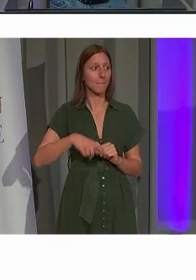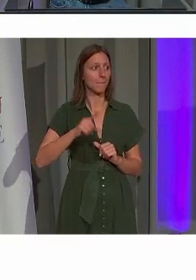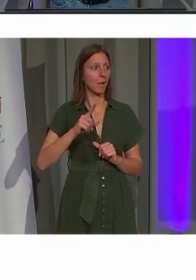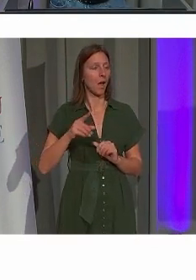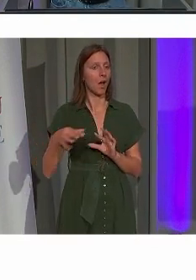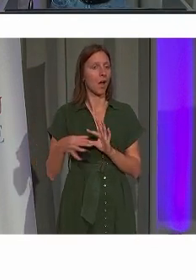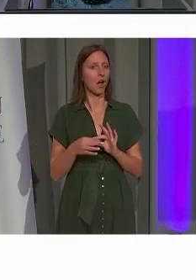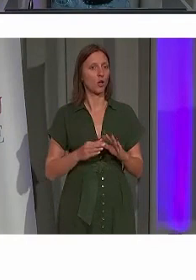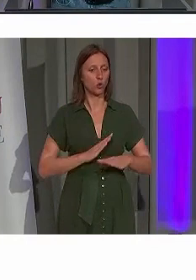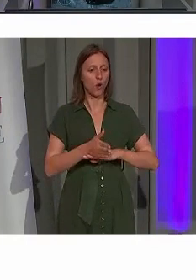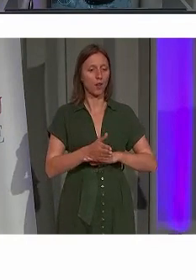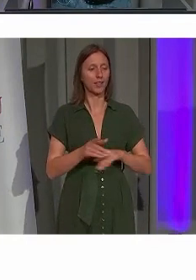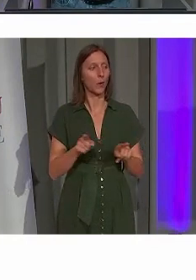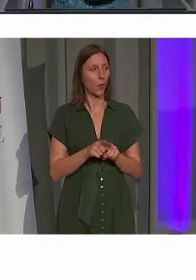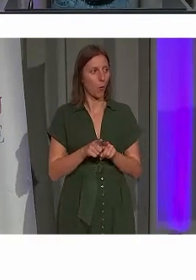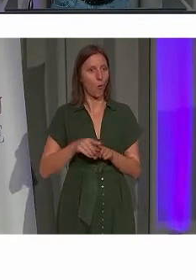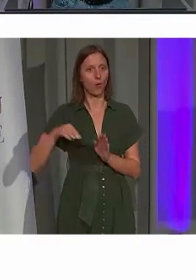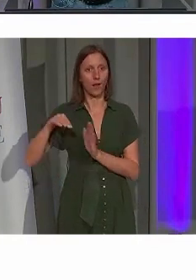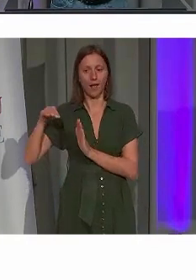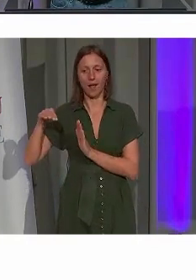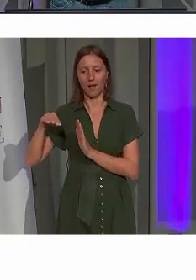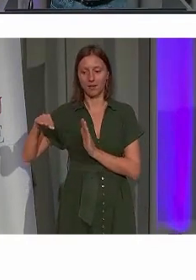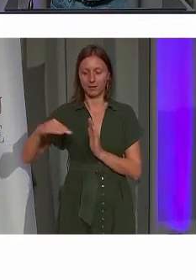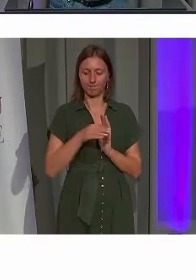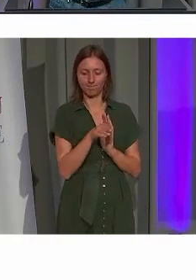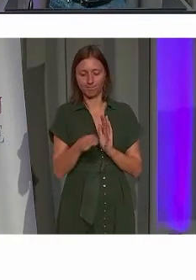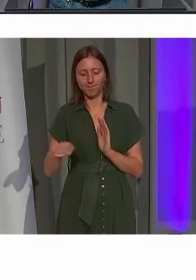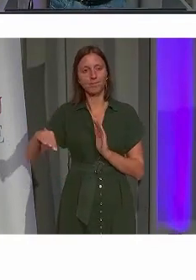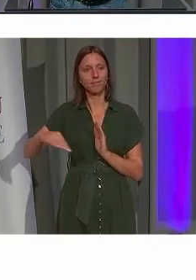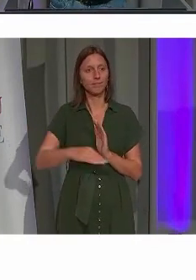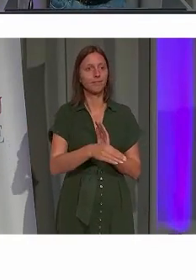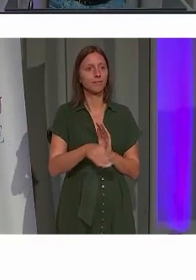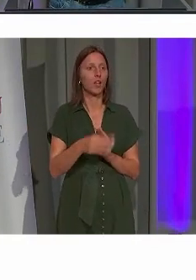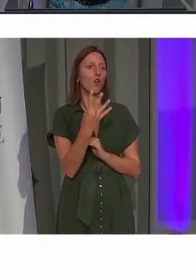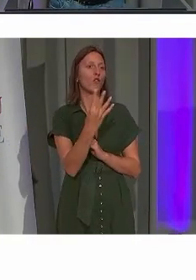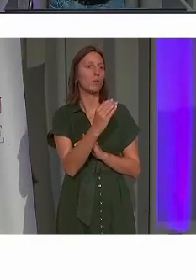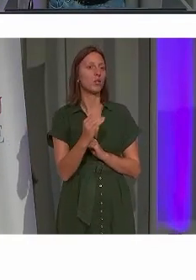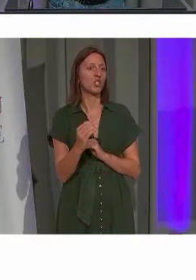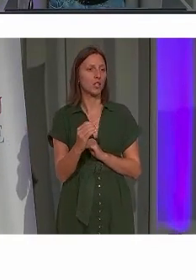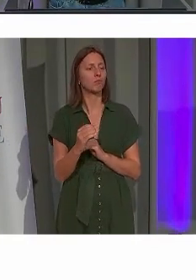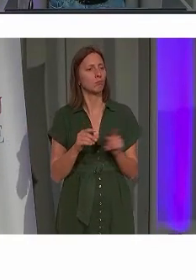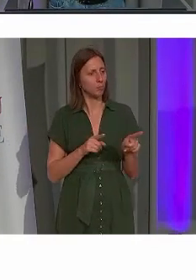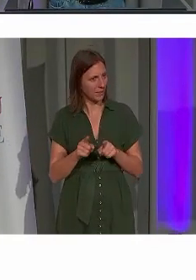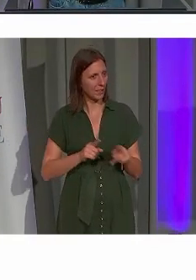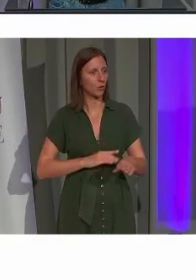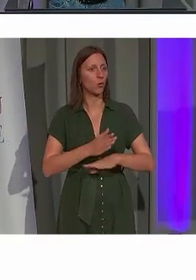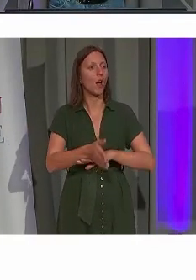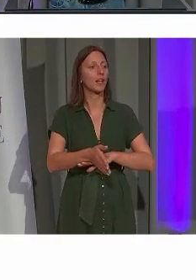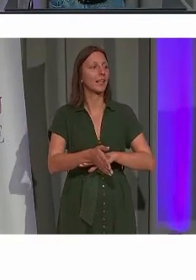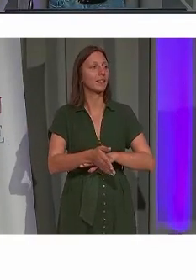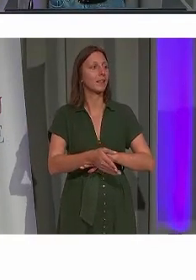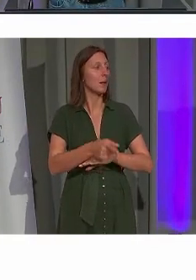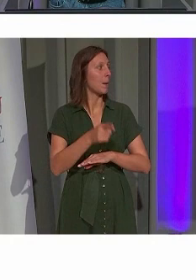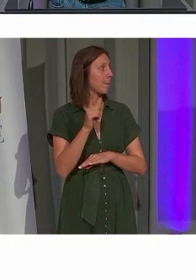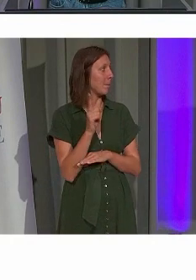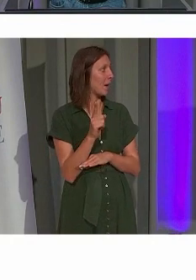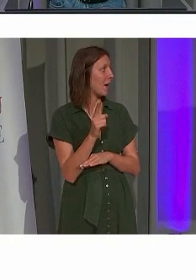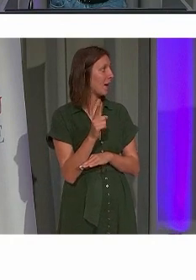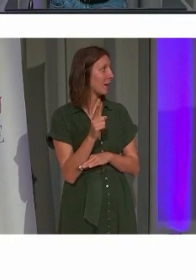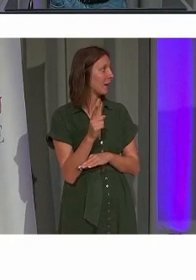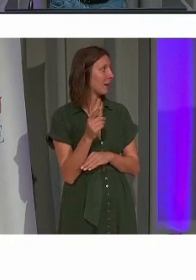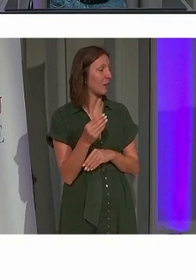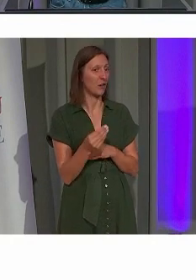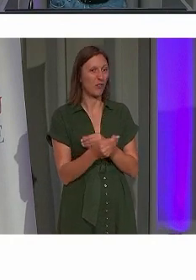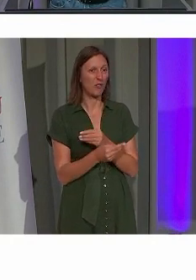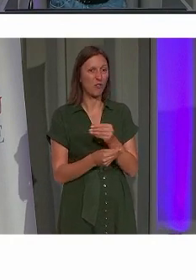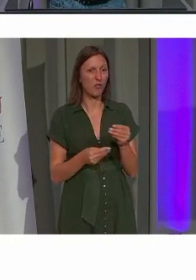going down. But of course, accessibility-wise, we also had a road